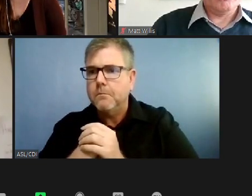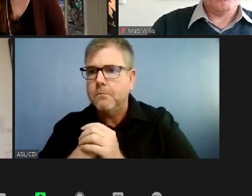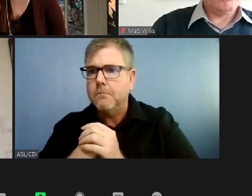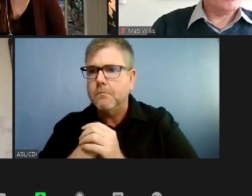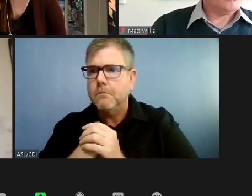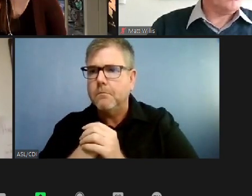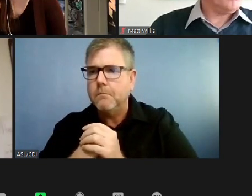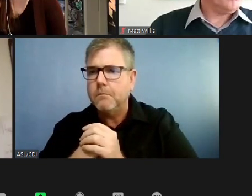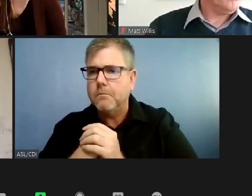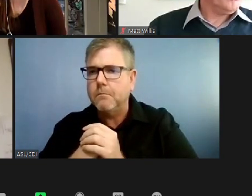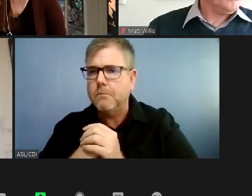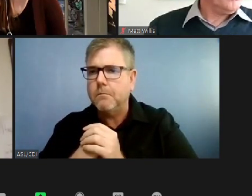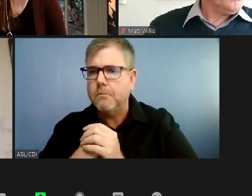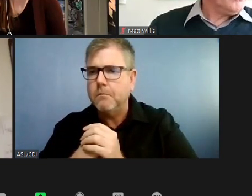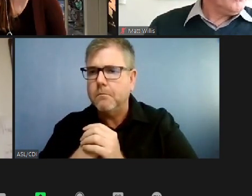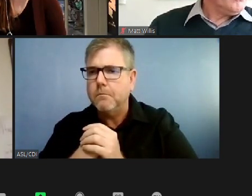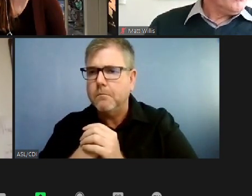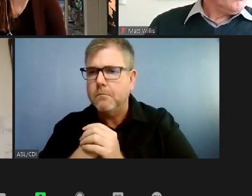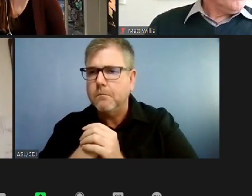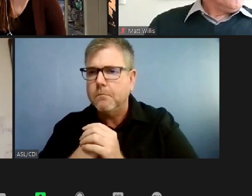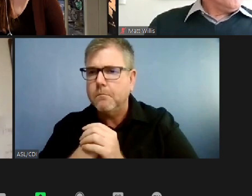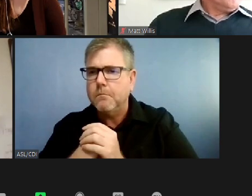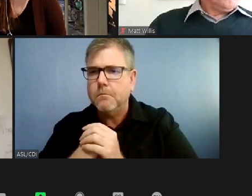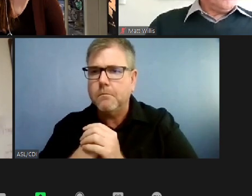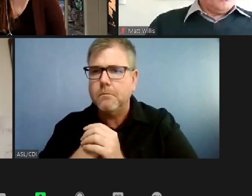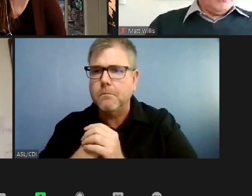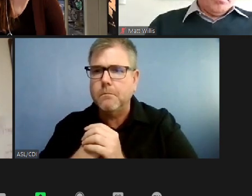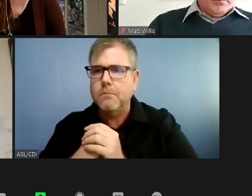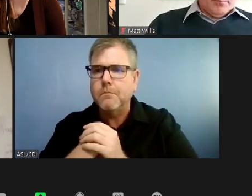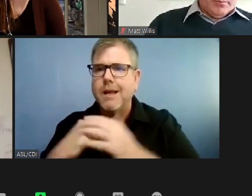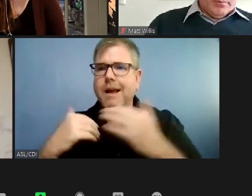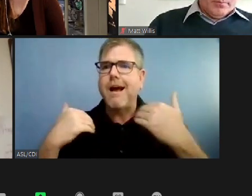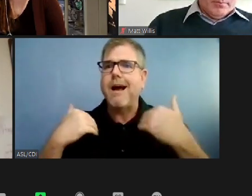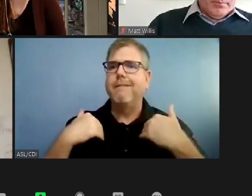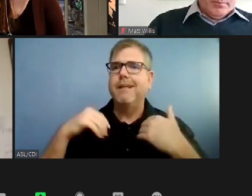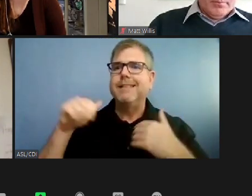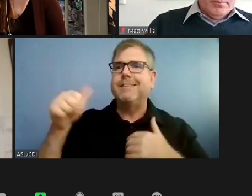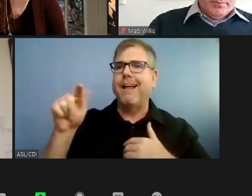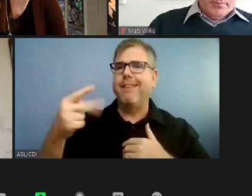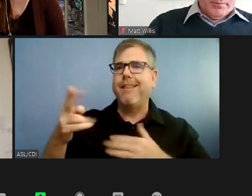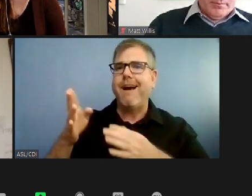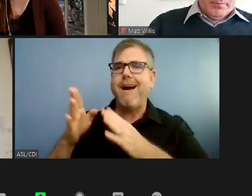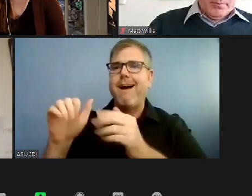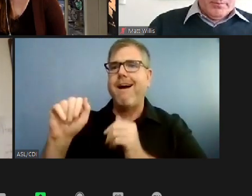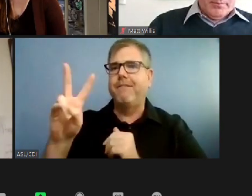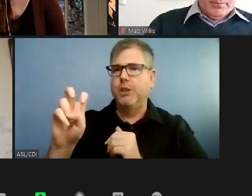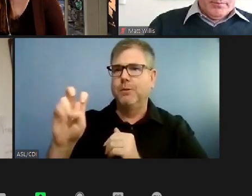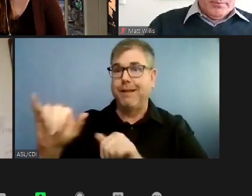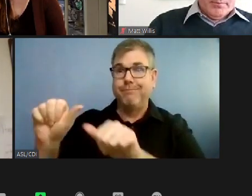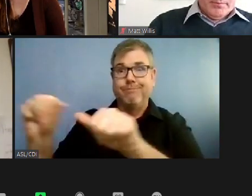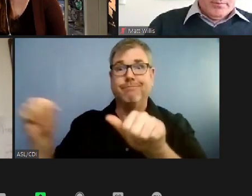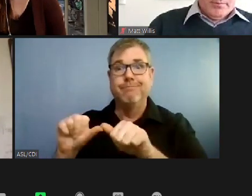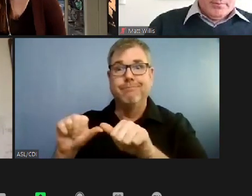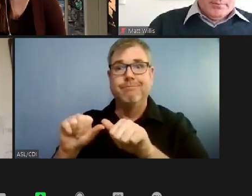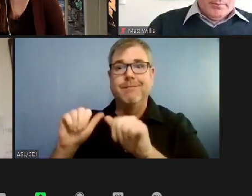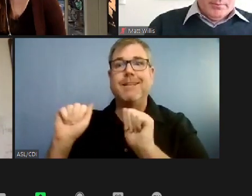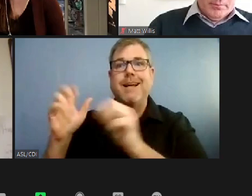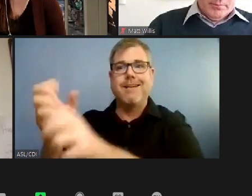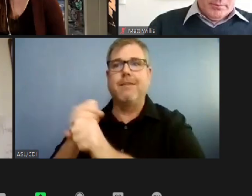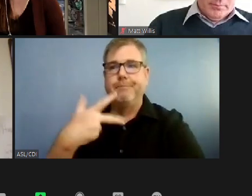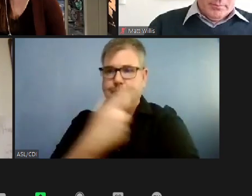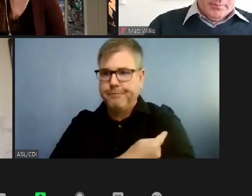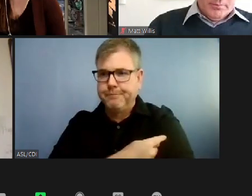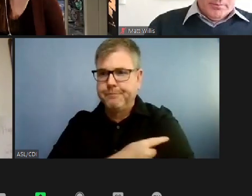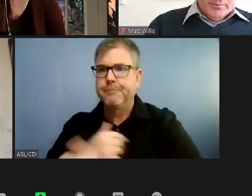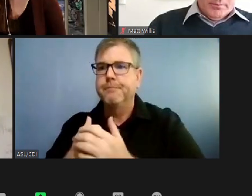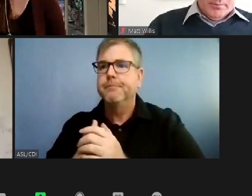is, and so that again, that's the point of distribution. We get the vaccines